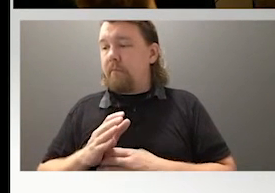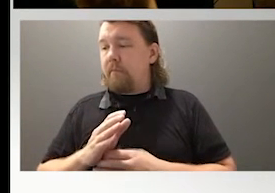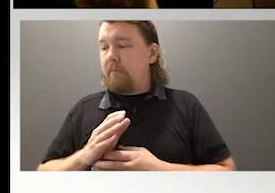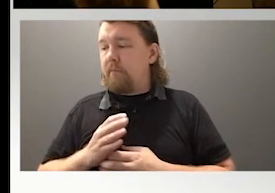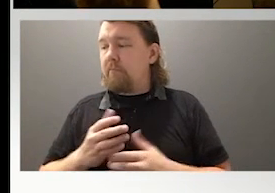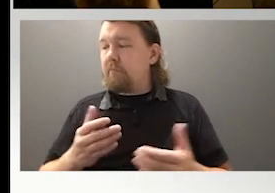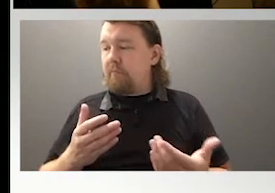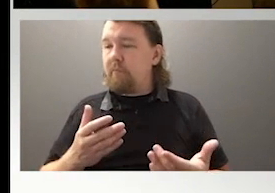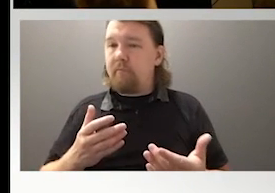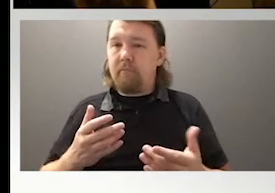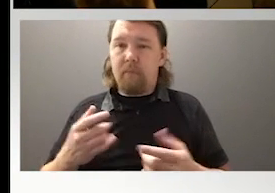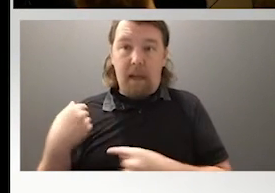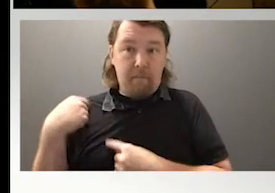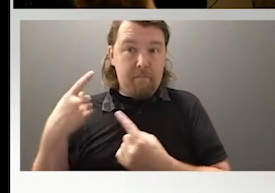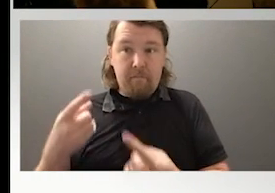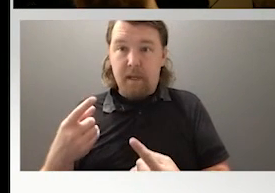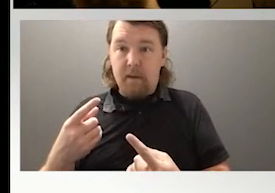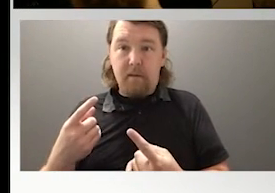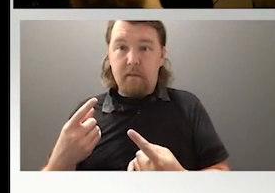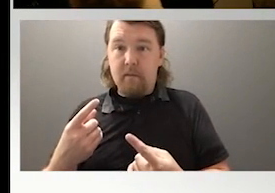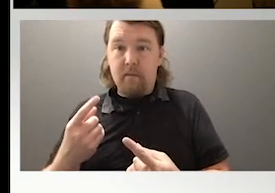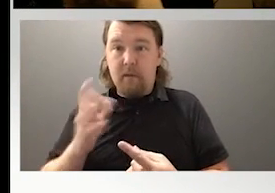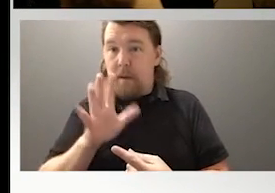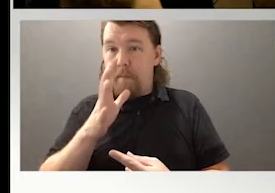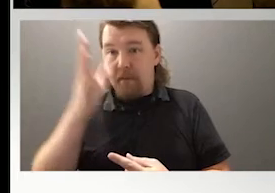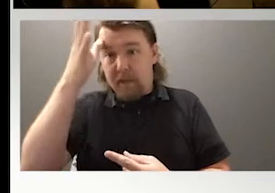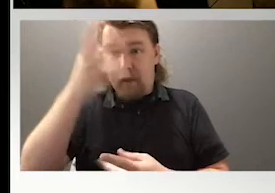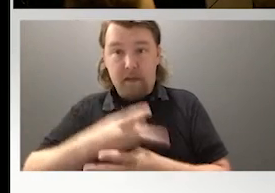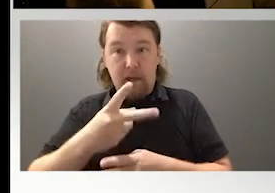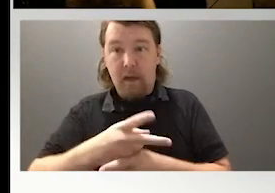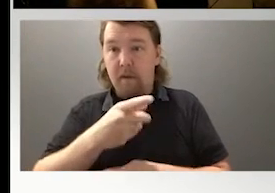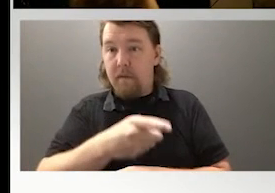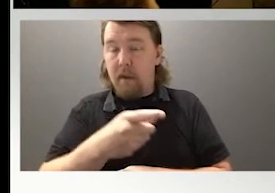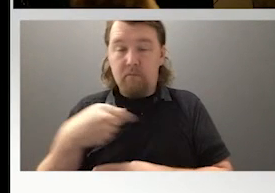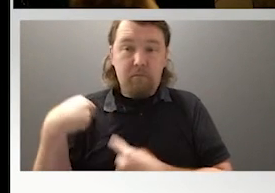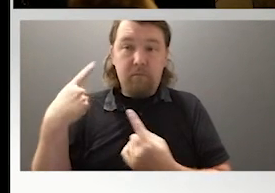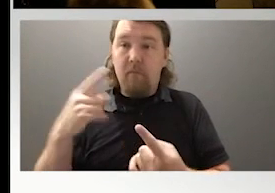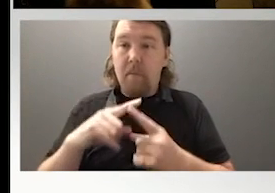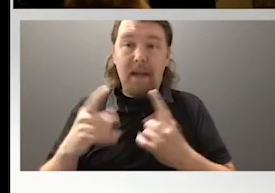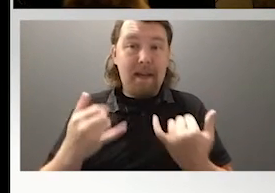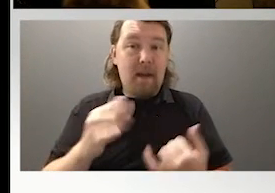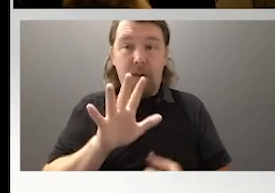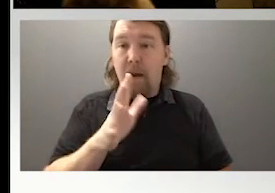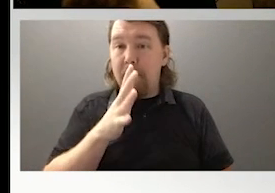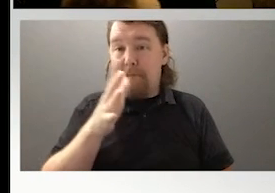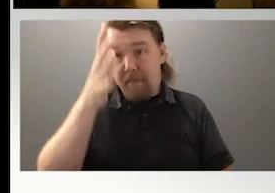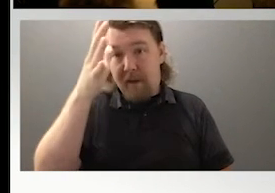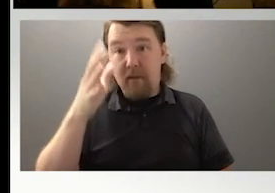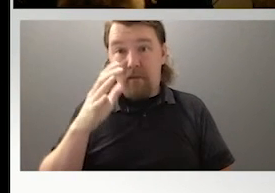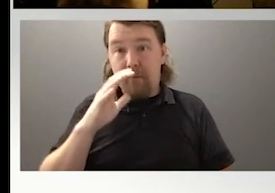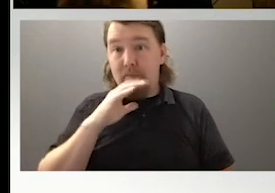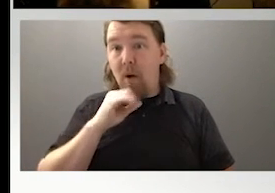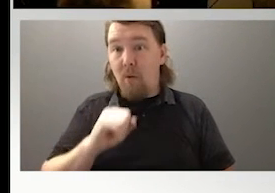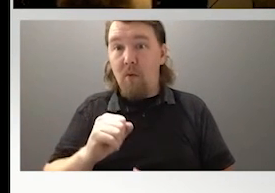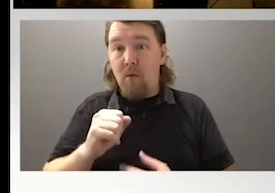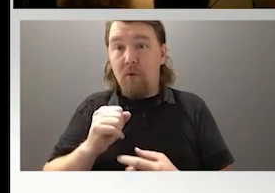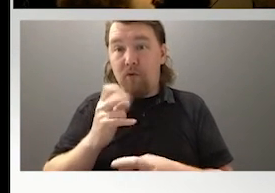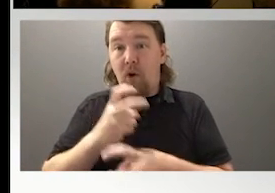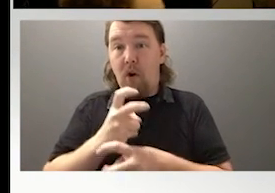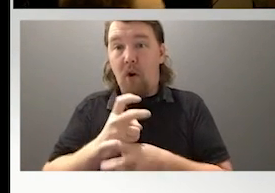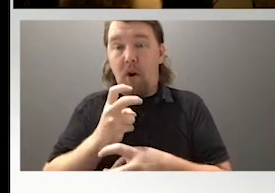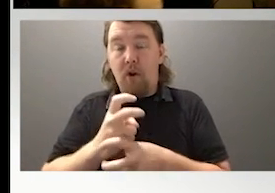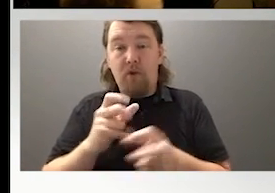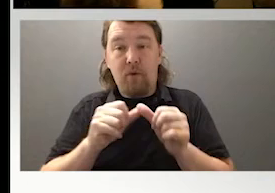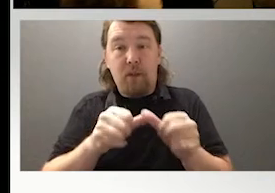who have been taken care of by their parents, and their parents are reaching an age where it's starting to get difficult to provide